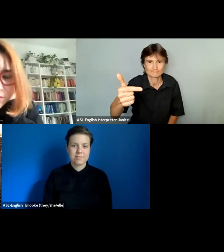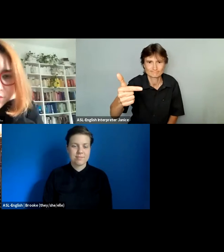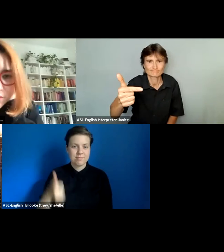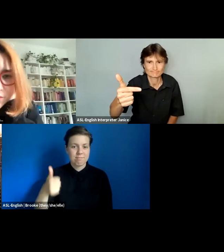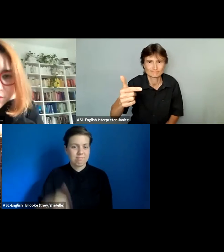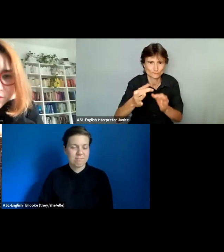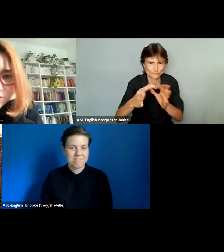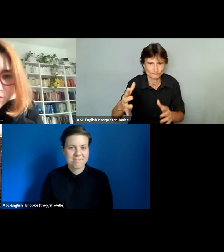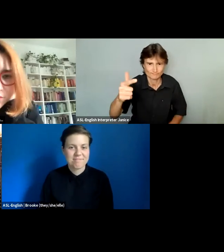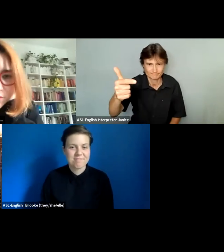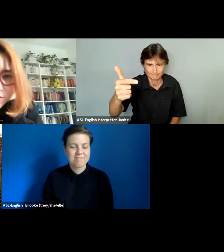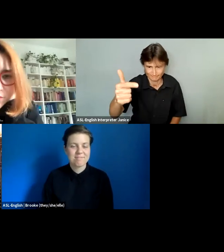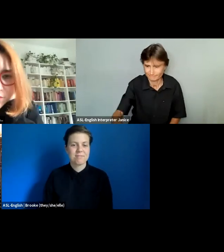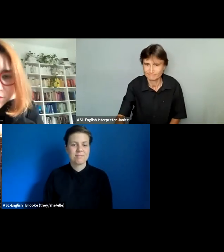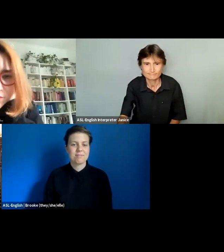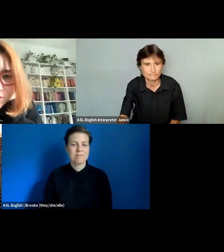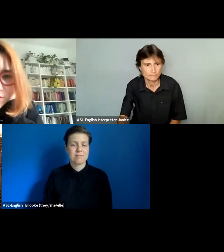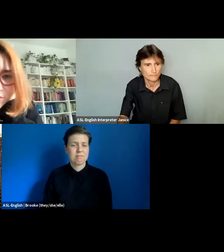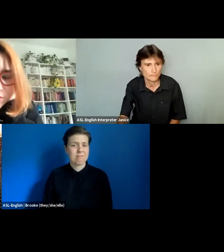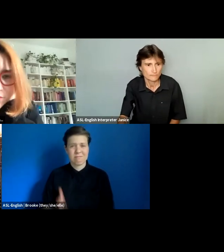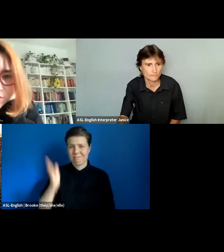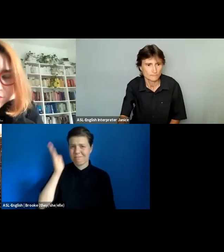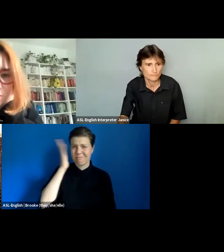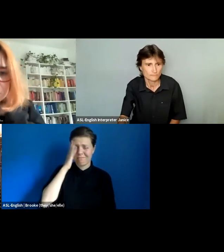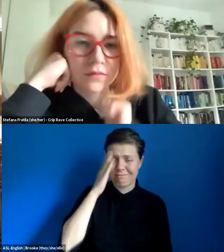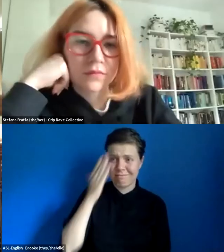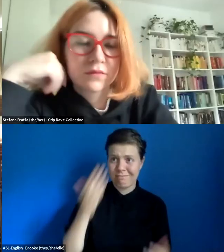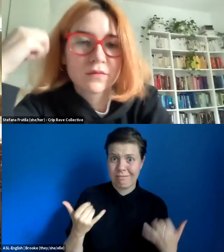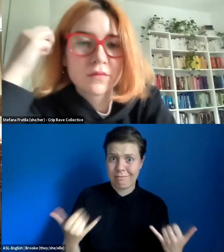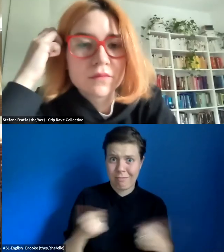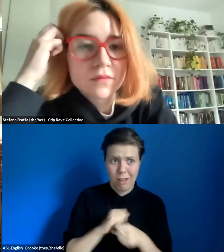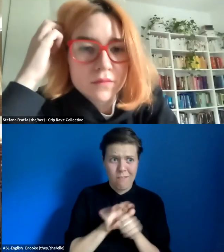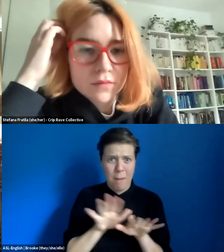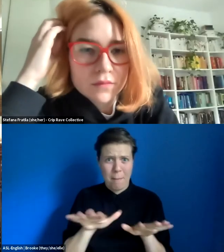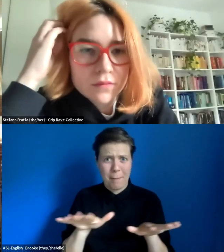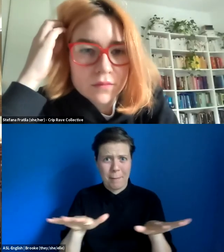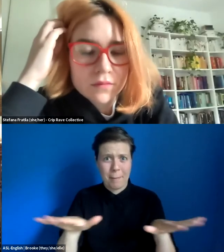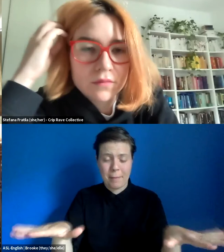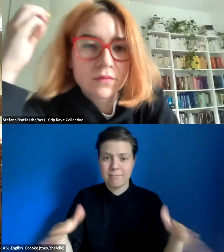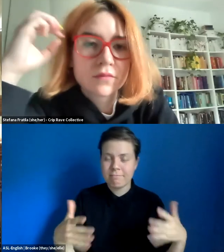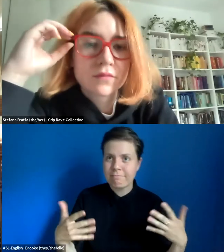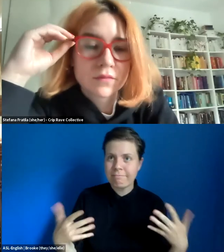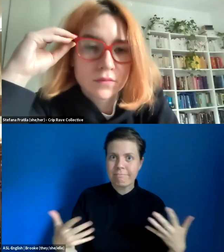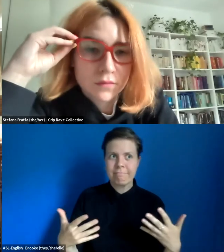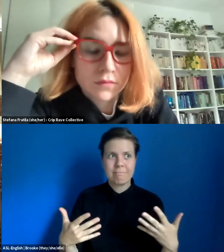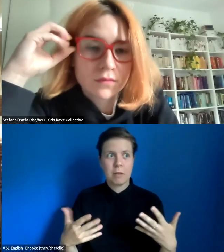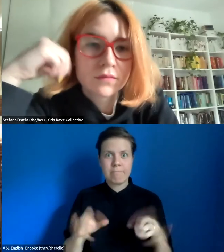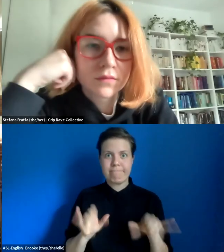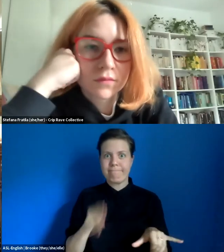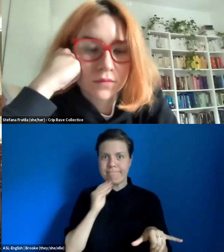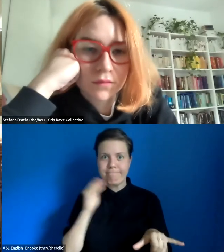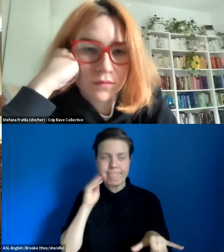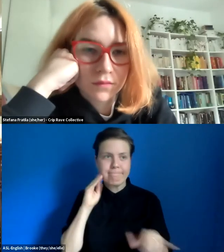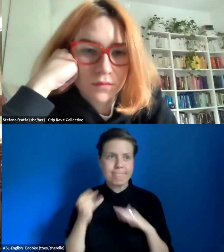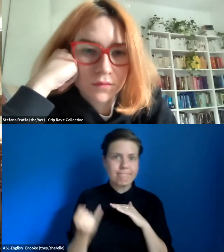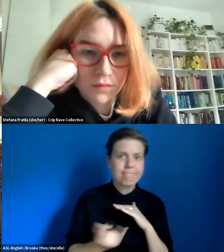now with the pandemic and with, lack of contact and not being